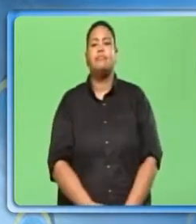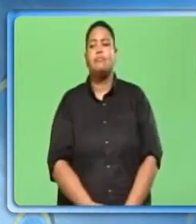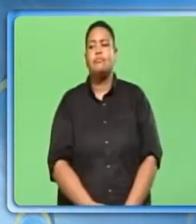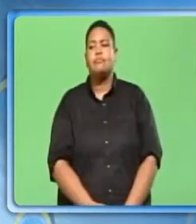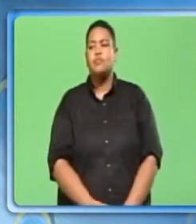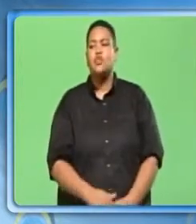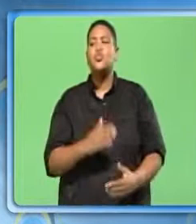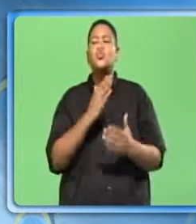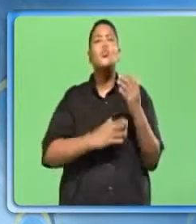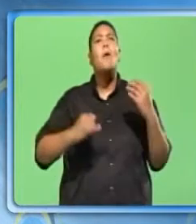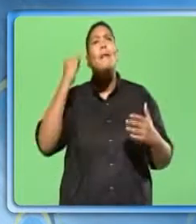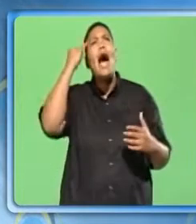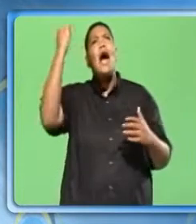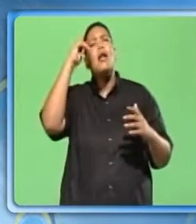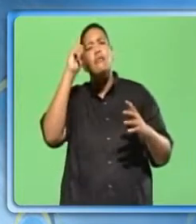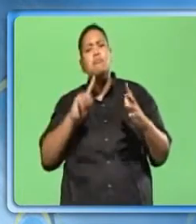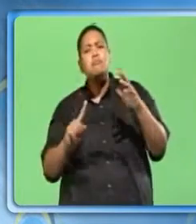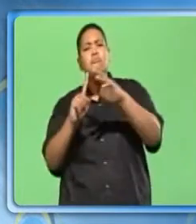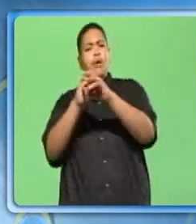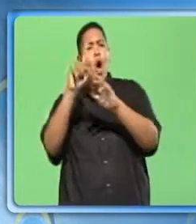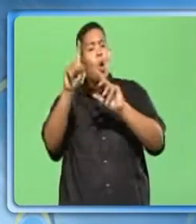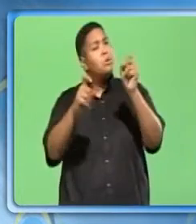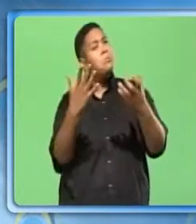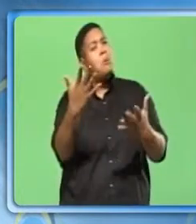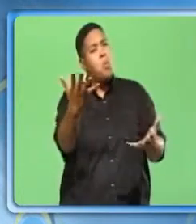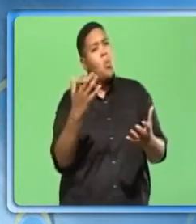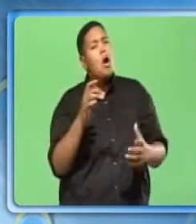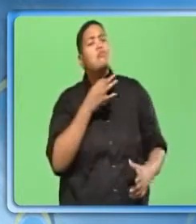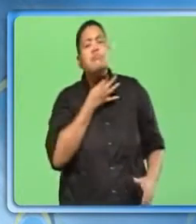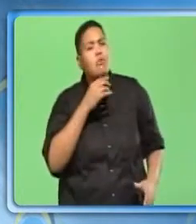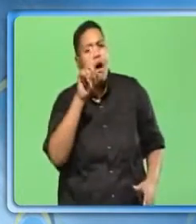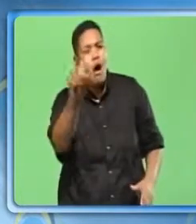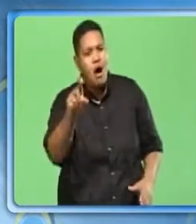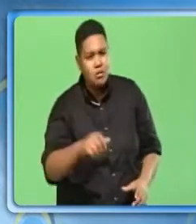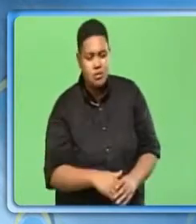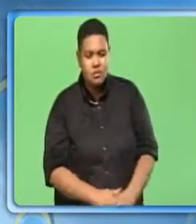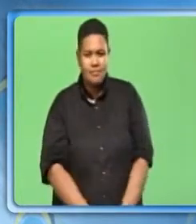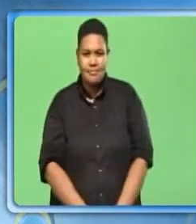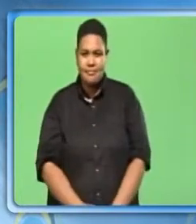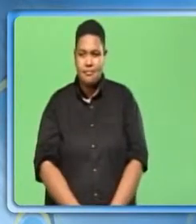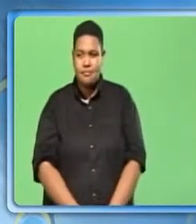Here are some ideas or questions that you may wish to explore.